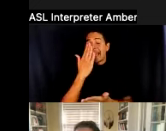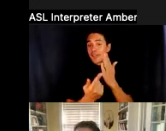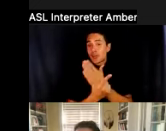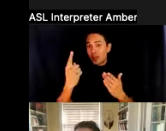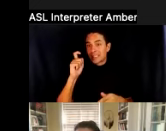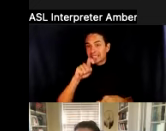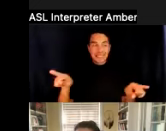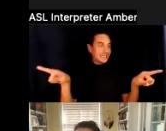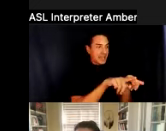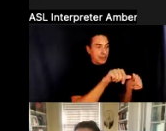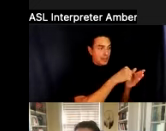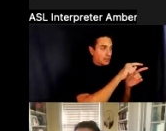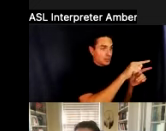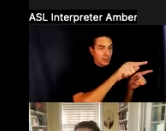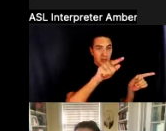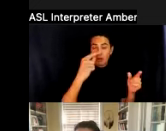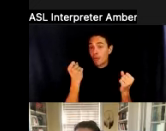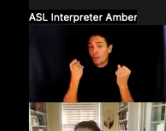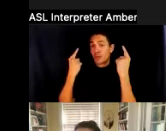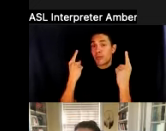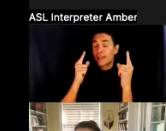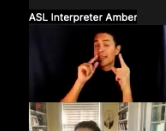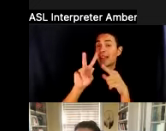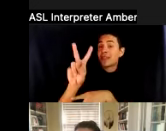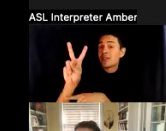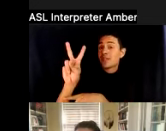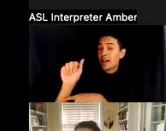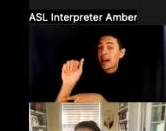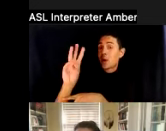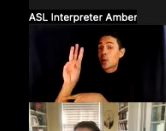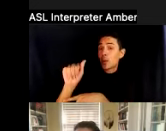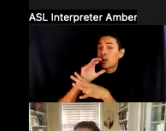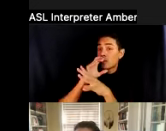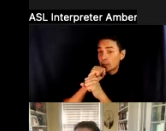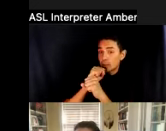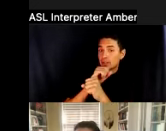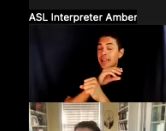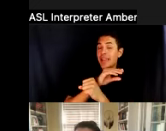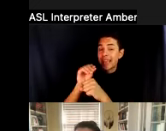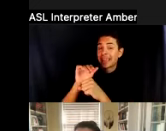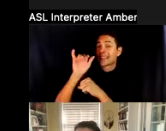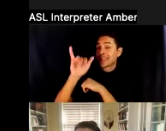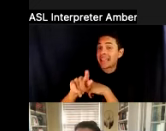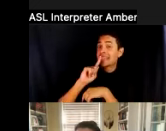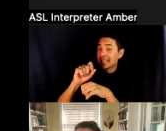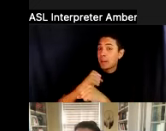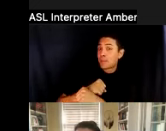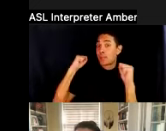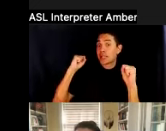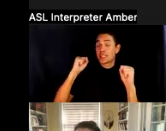same page, and they need to understand the vow of confidentiality, and that could be a breach of the whole